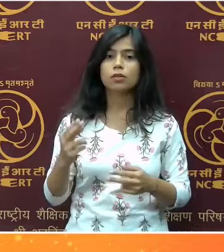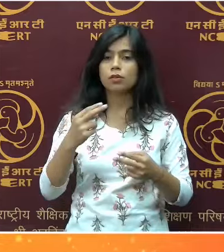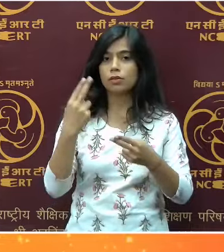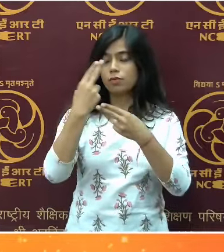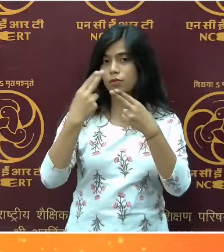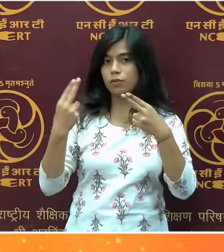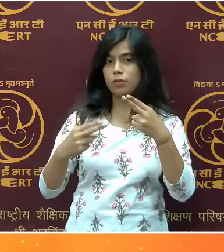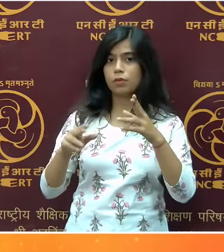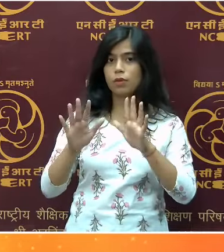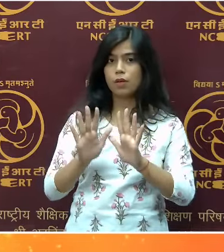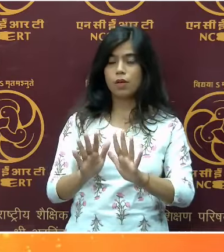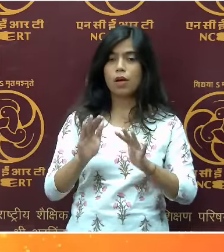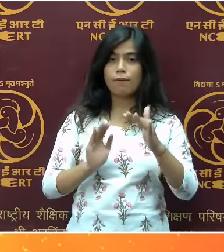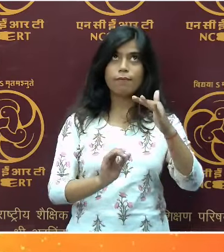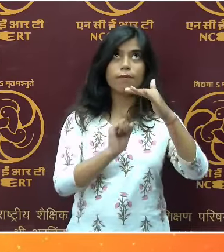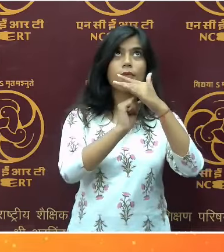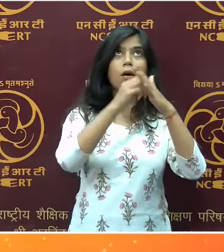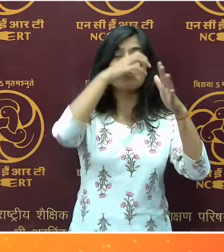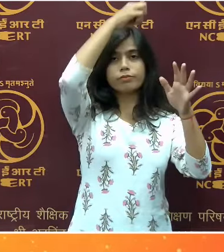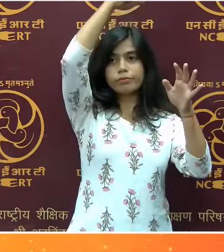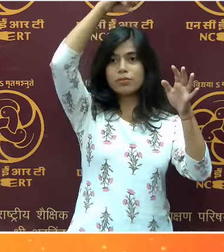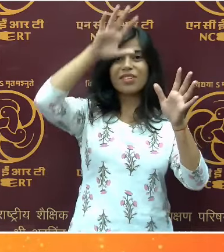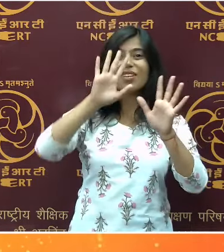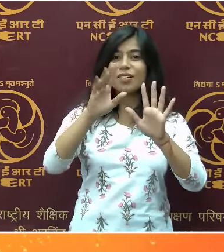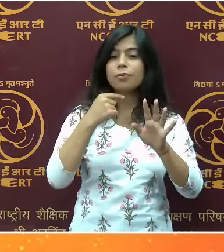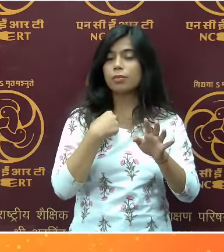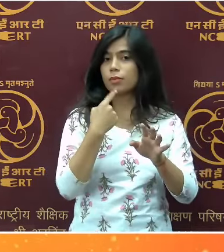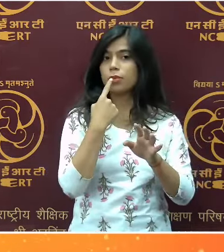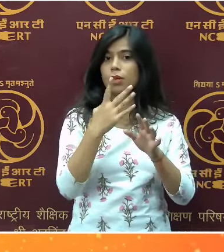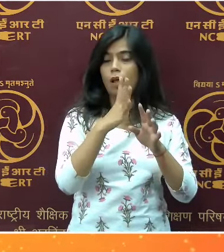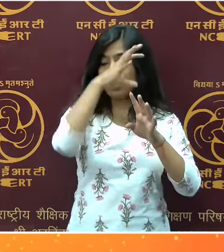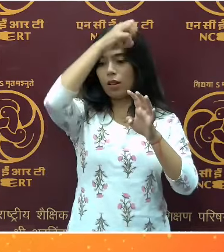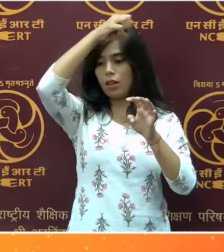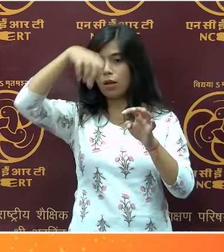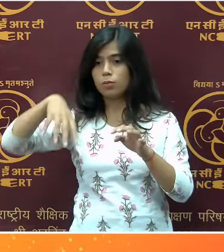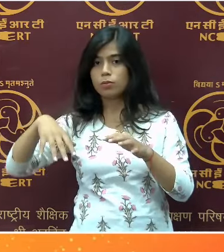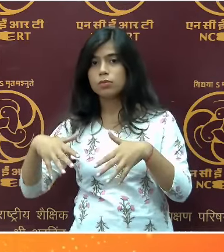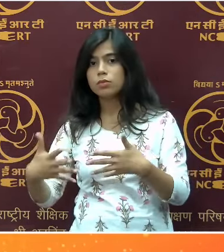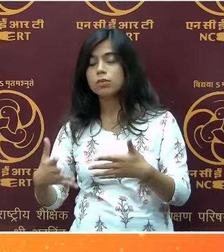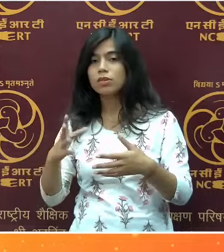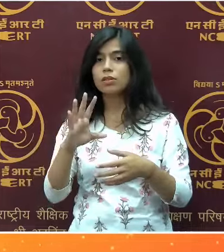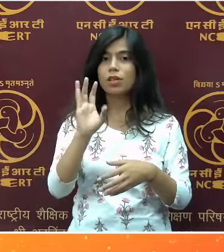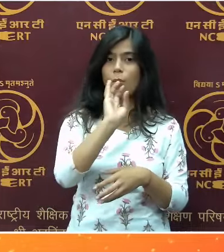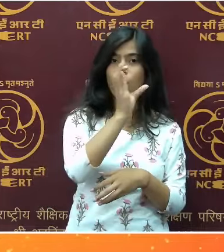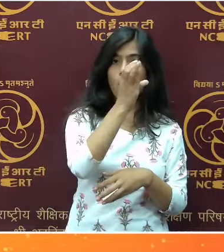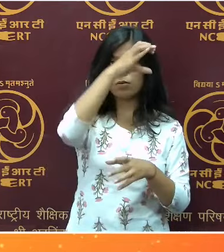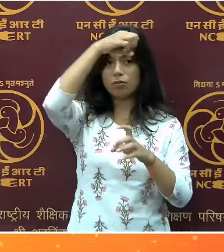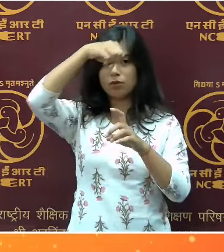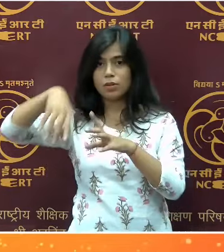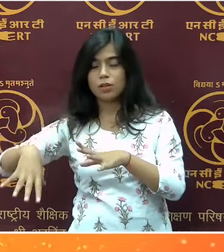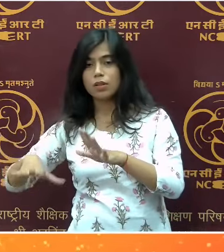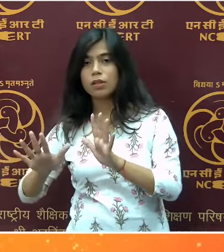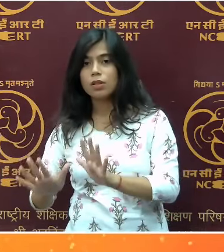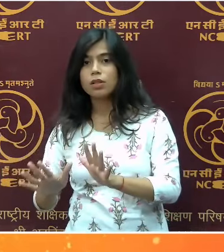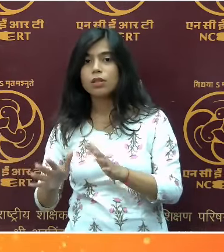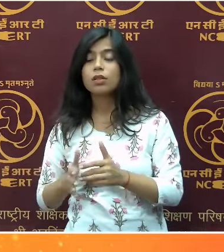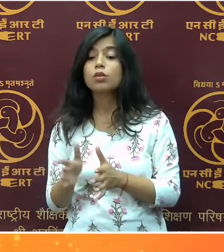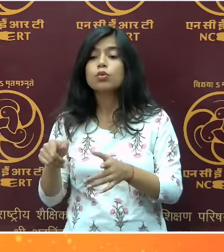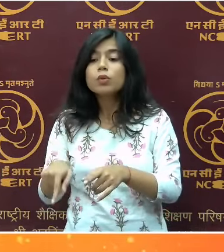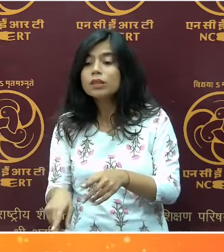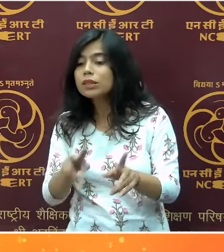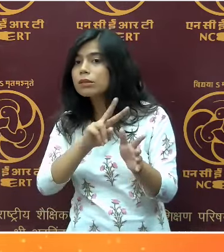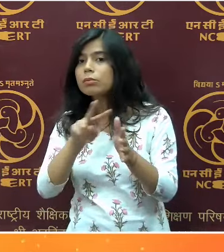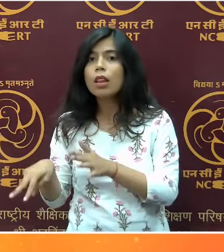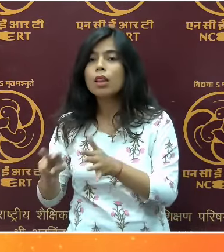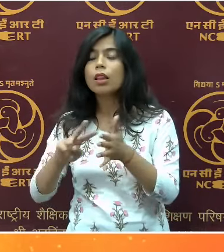from certain height, it will fall down. Before reaching the ground, it has some kinetic energy.